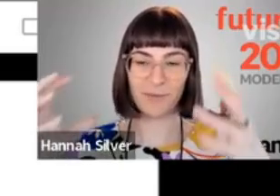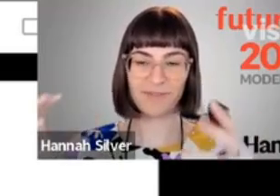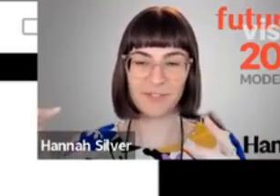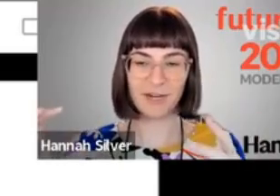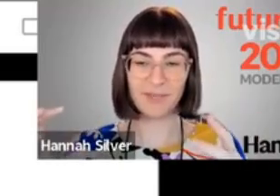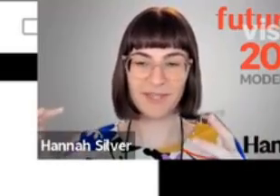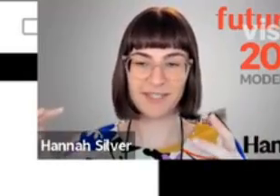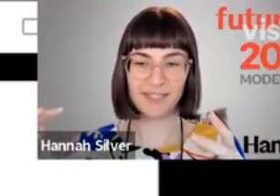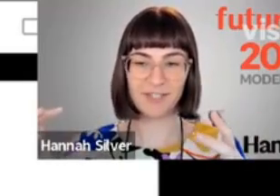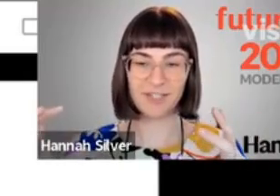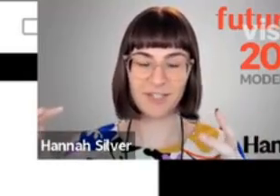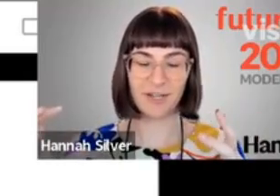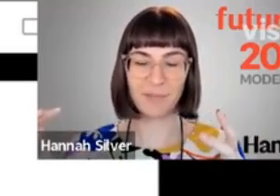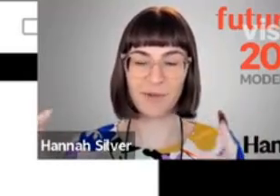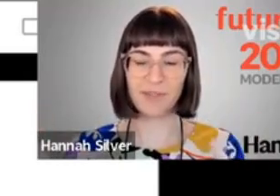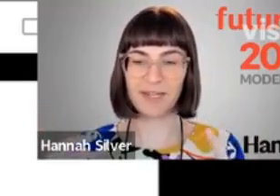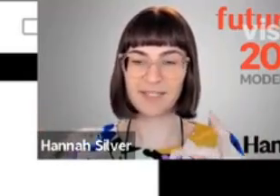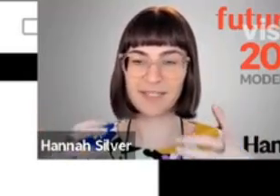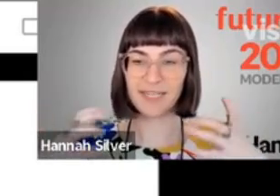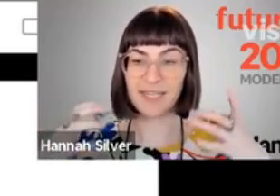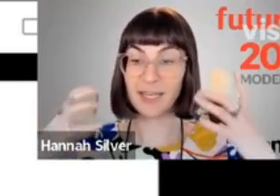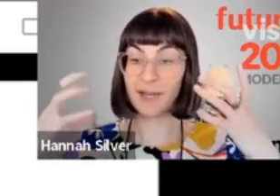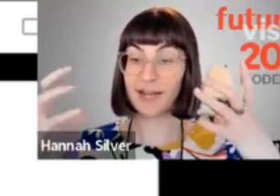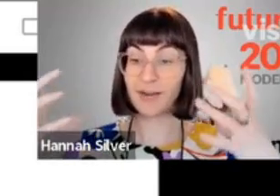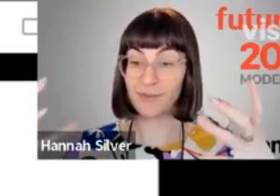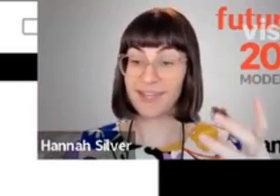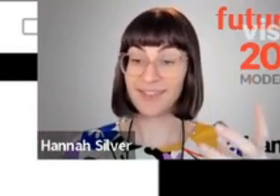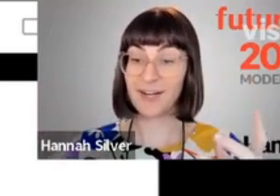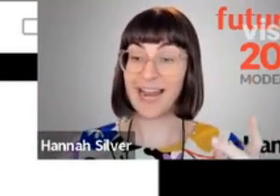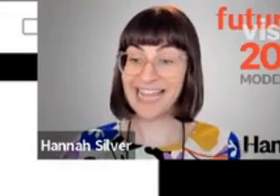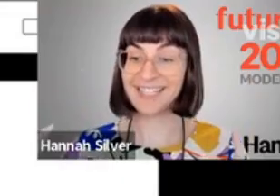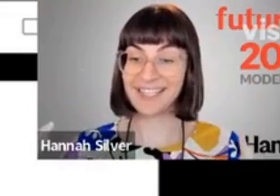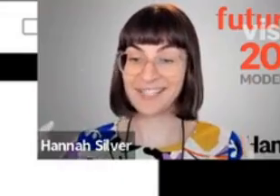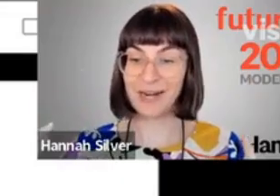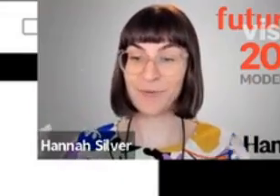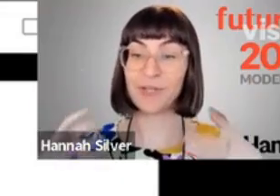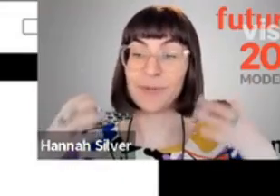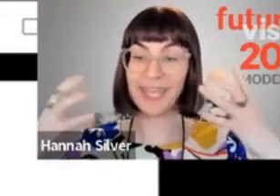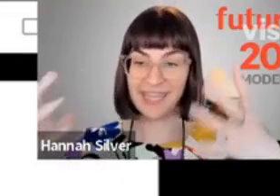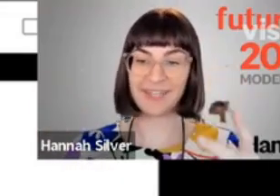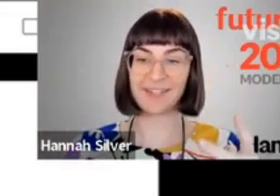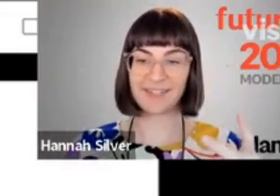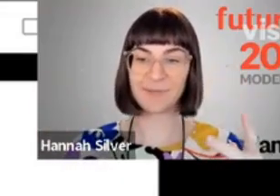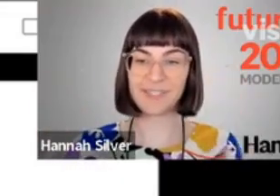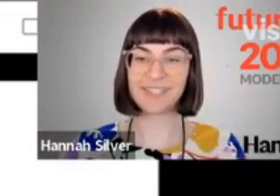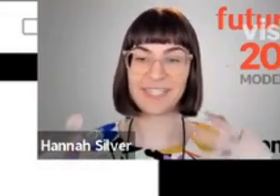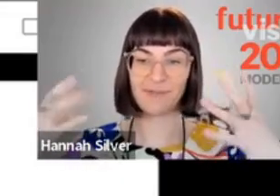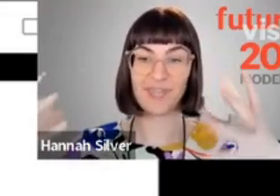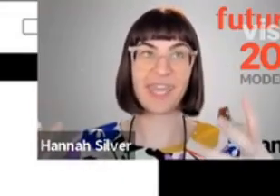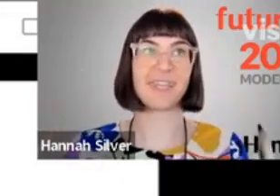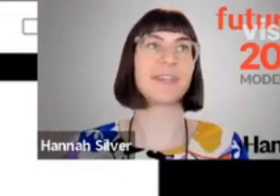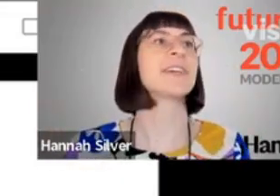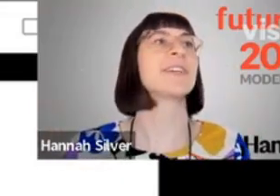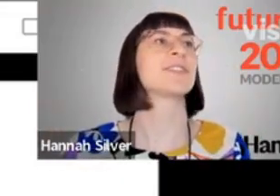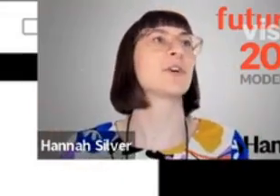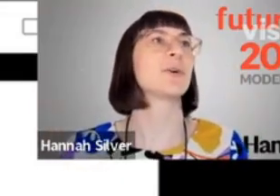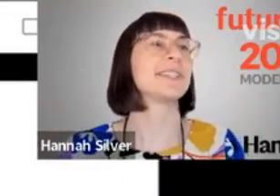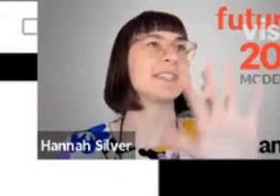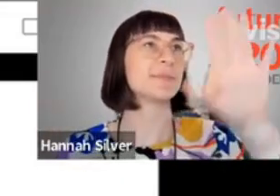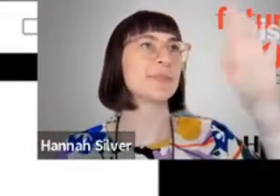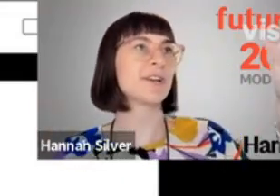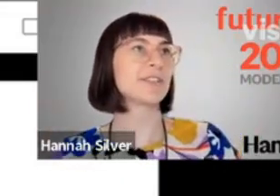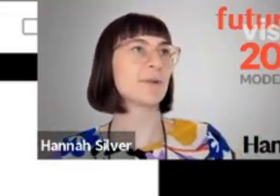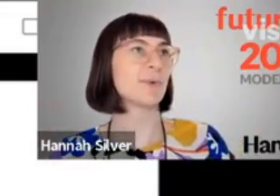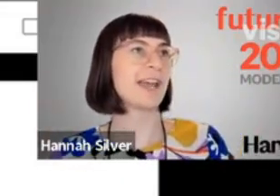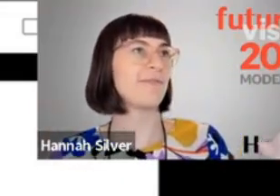had a great way of describing this that she can talk about. That is about how there are assets, right? What do you gain? What does the deaf gain? So I